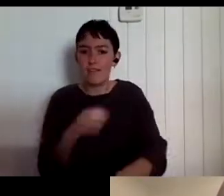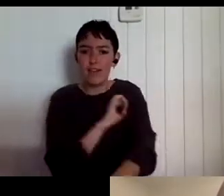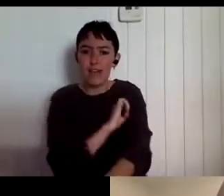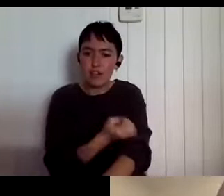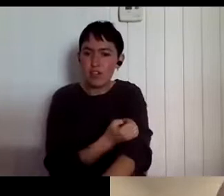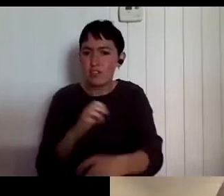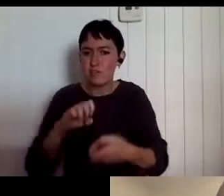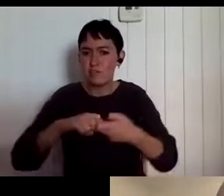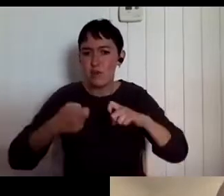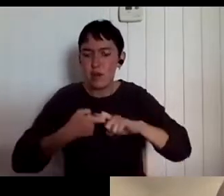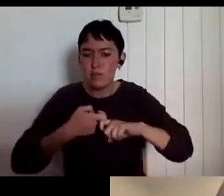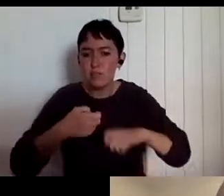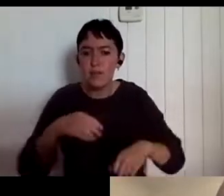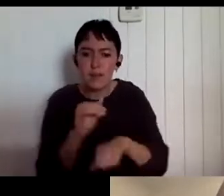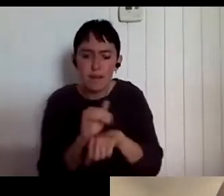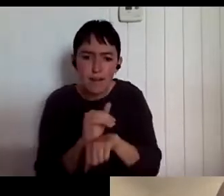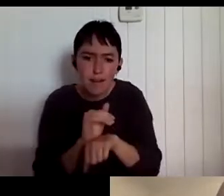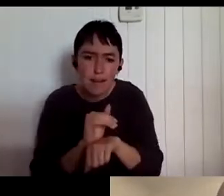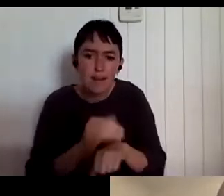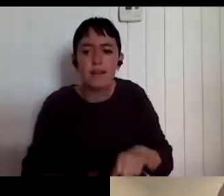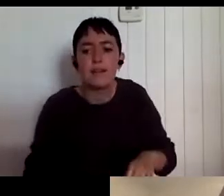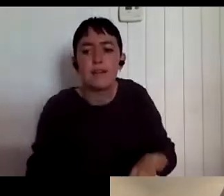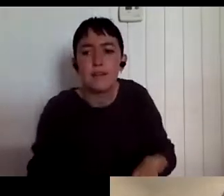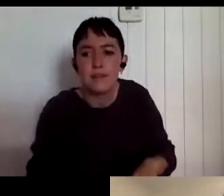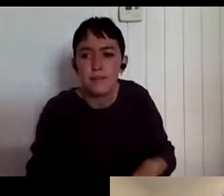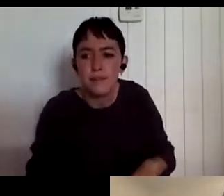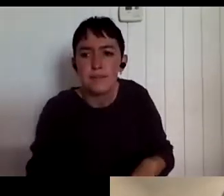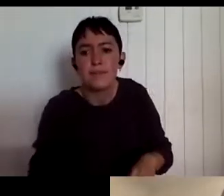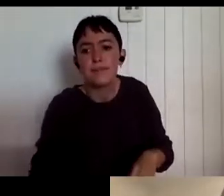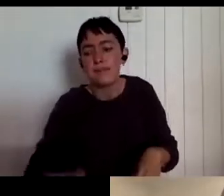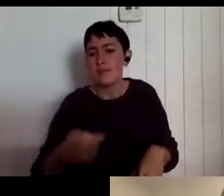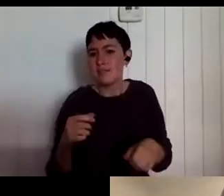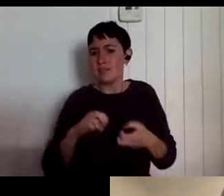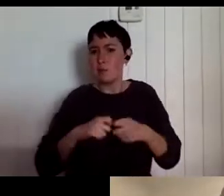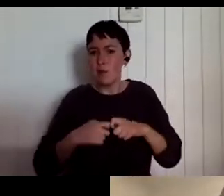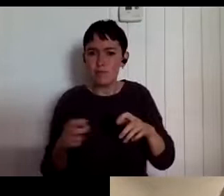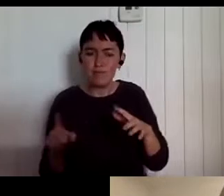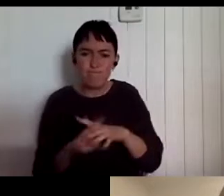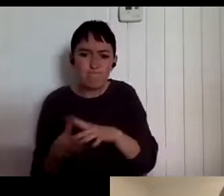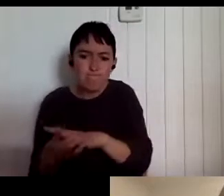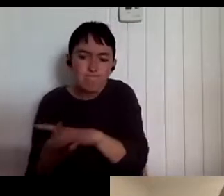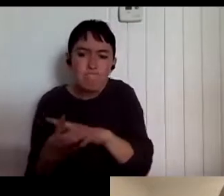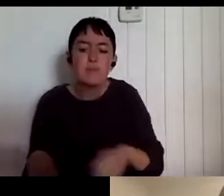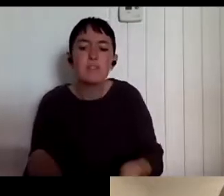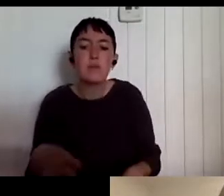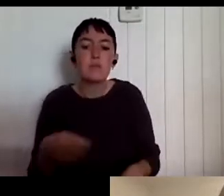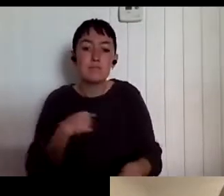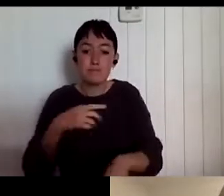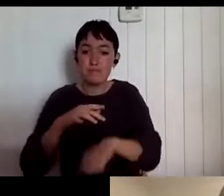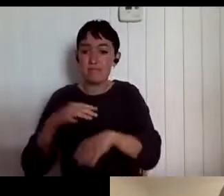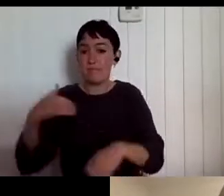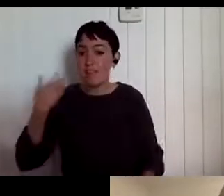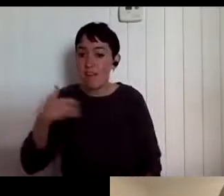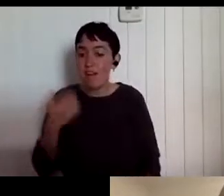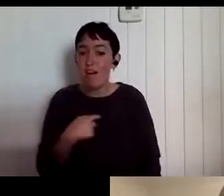use electricity past a certain point, right? So really from an early age, I knew I kind of wanted to make a change as best as I could. And